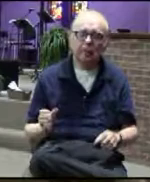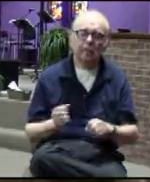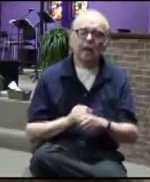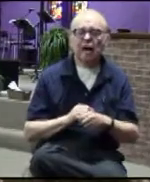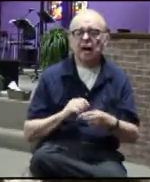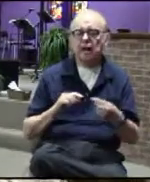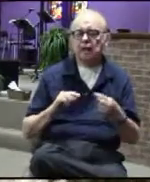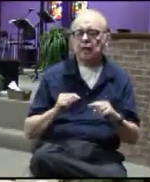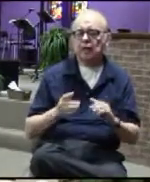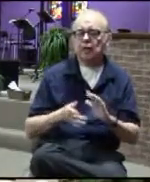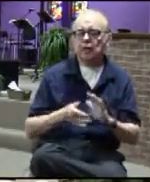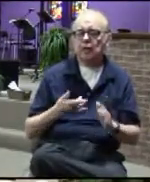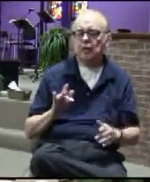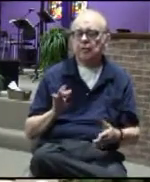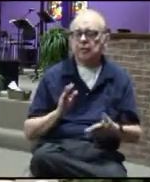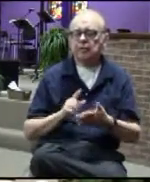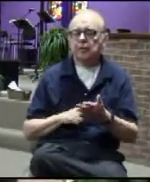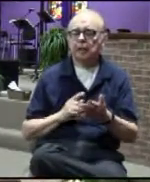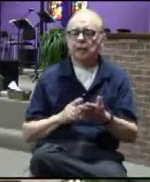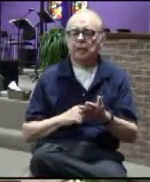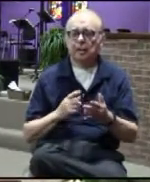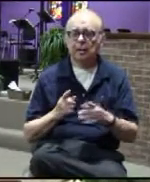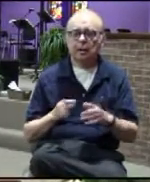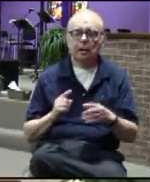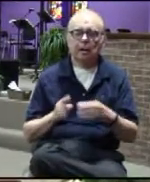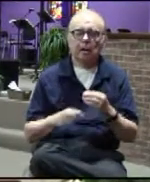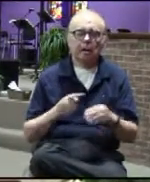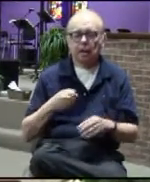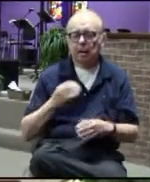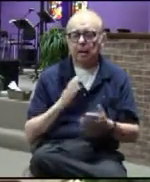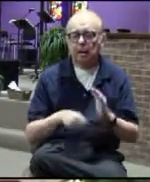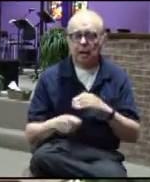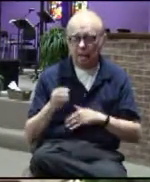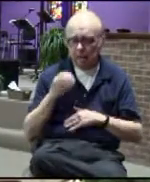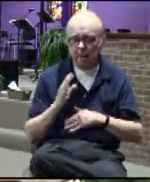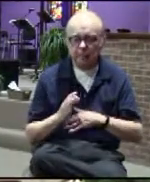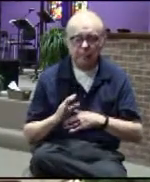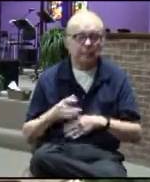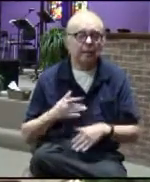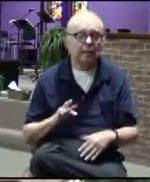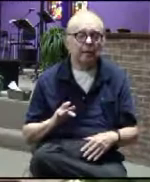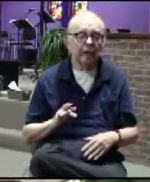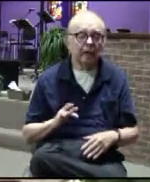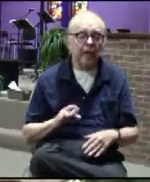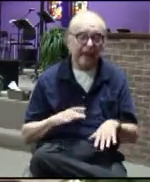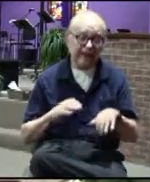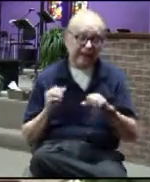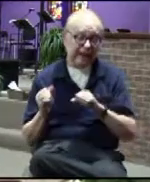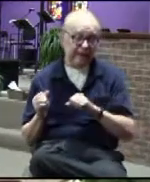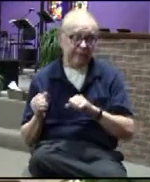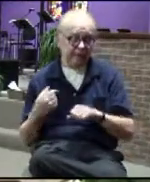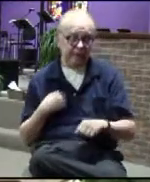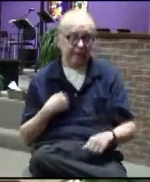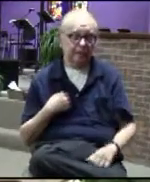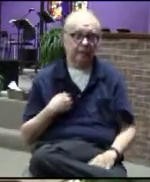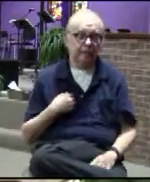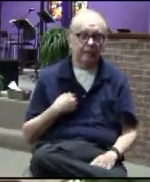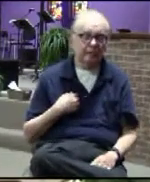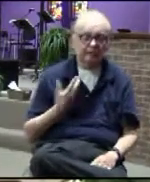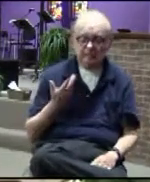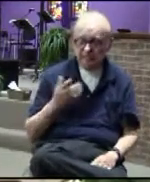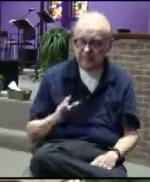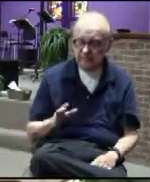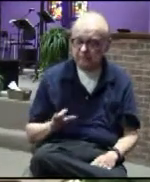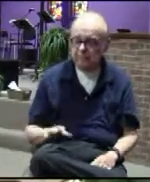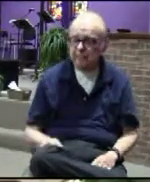injured every once in a while but in the end guess what the injuries go away they're done